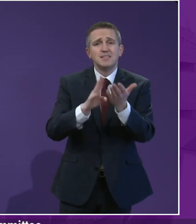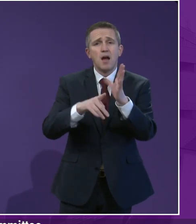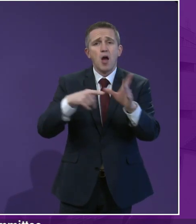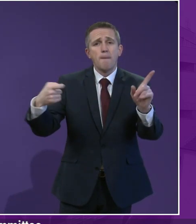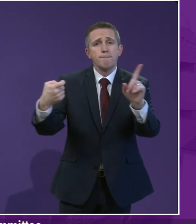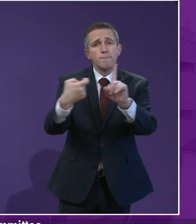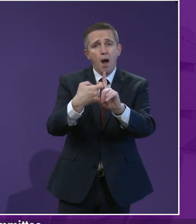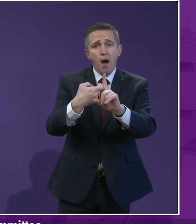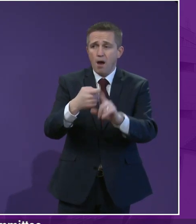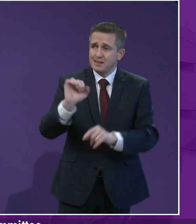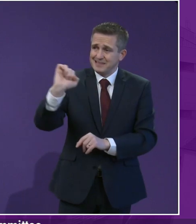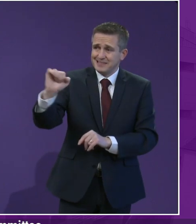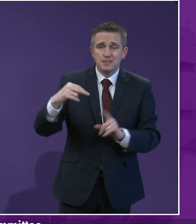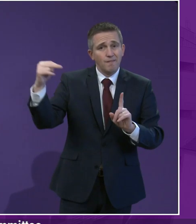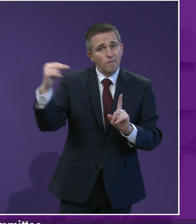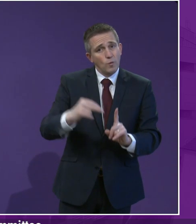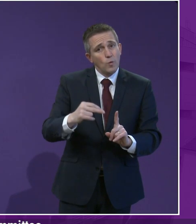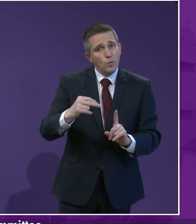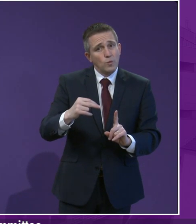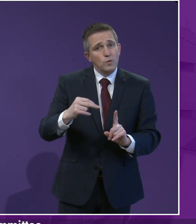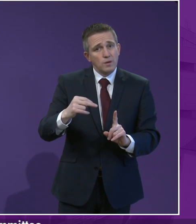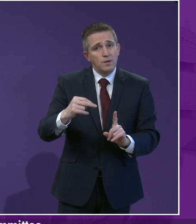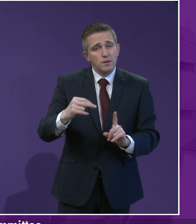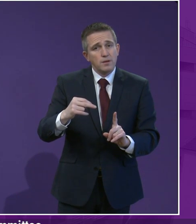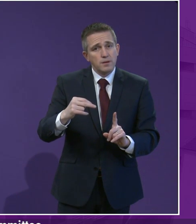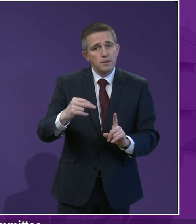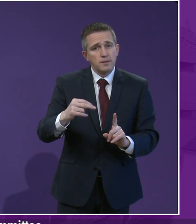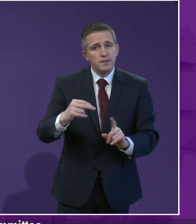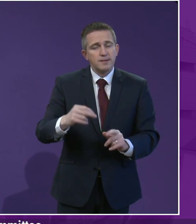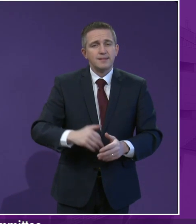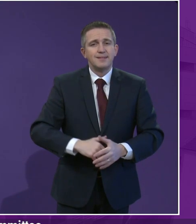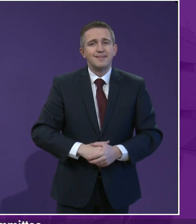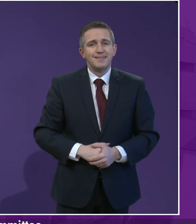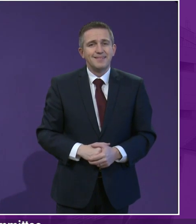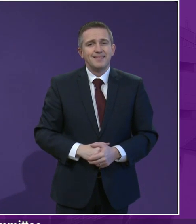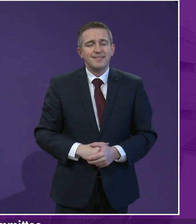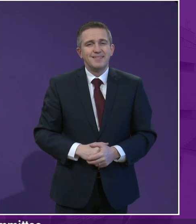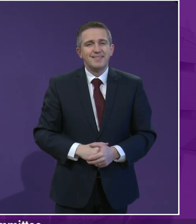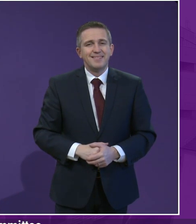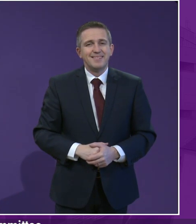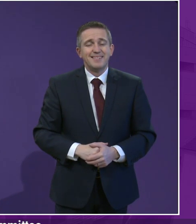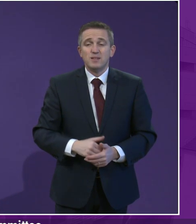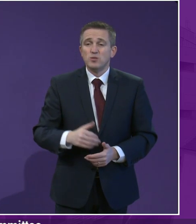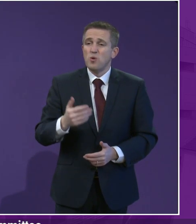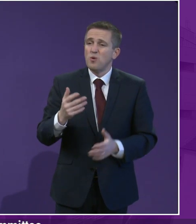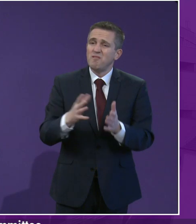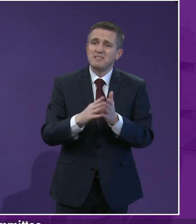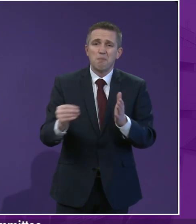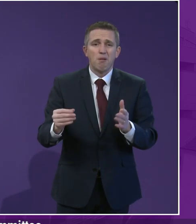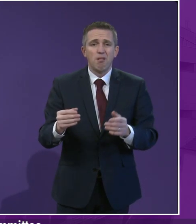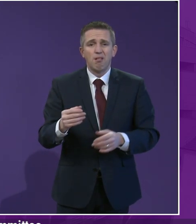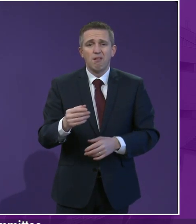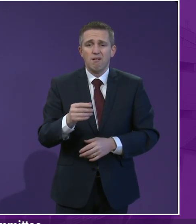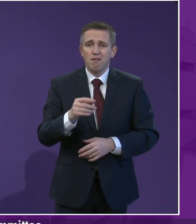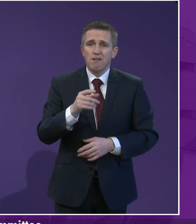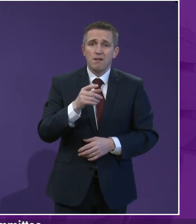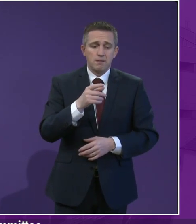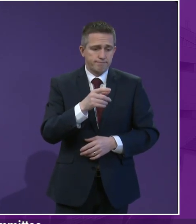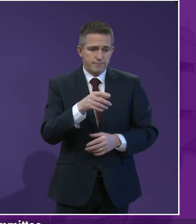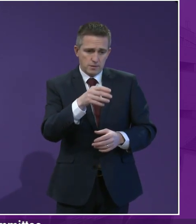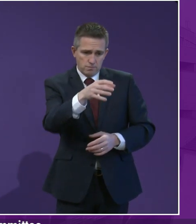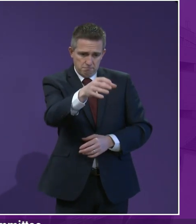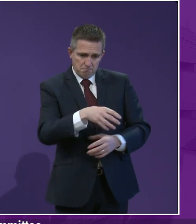about things and to explain the difficulties. We all understand that. But getting to one of the specialist services,